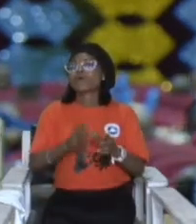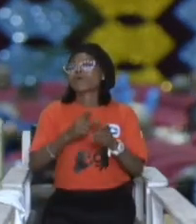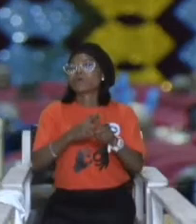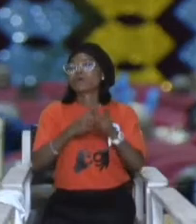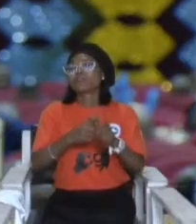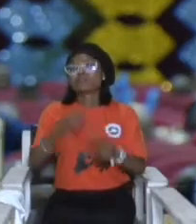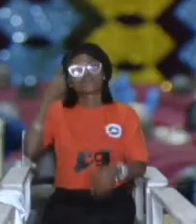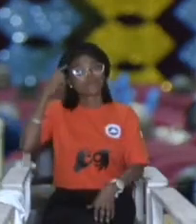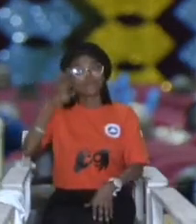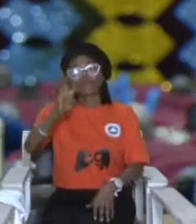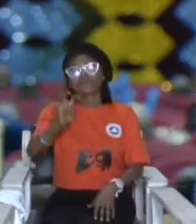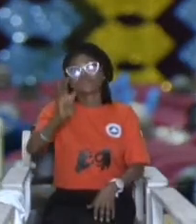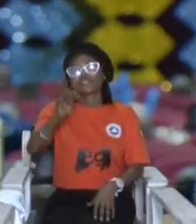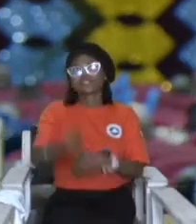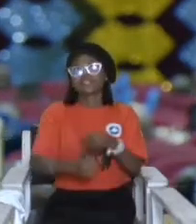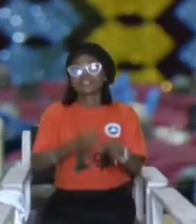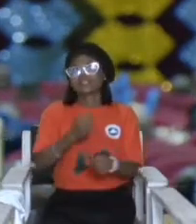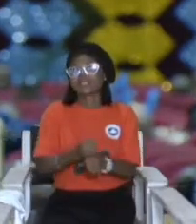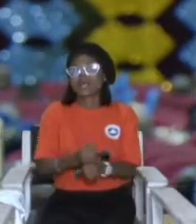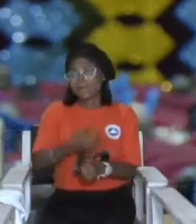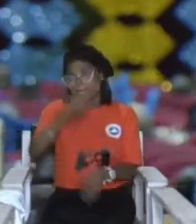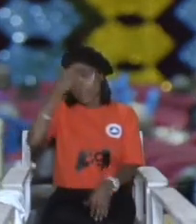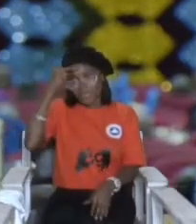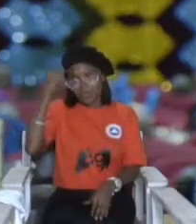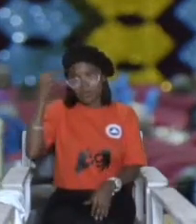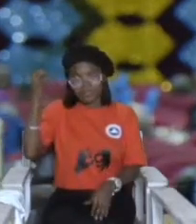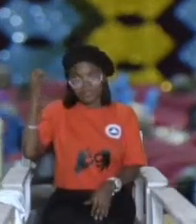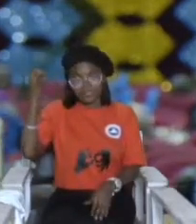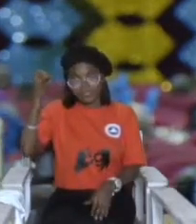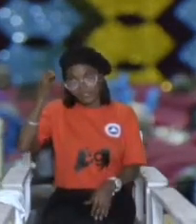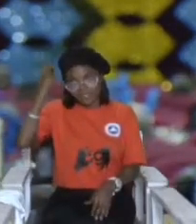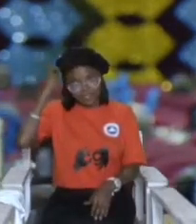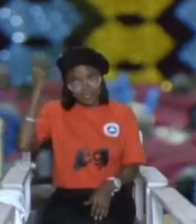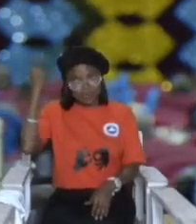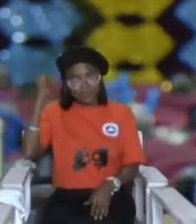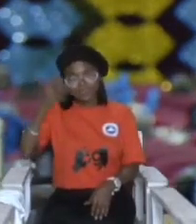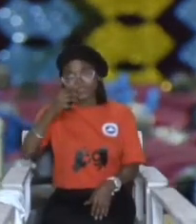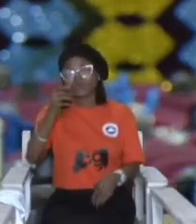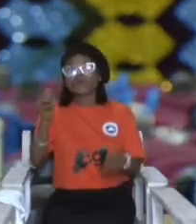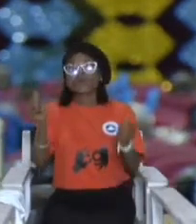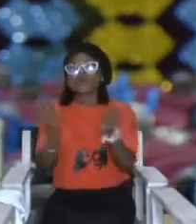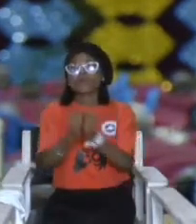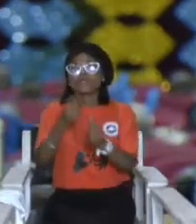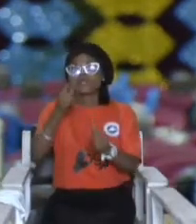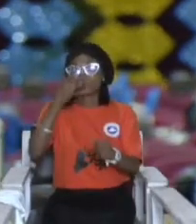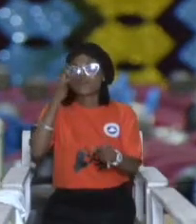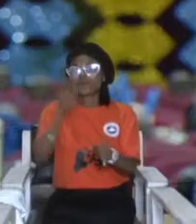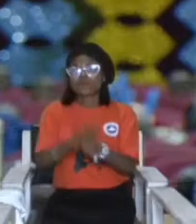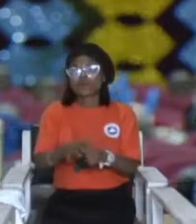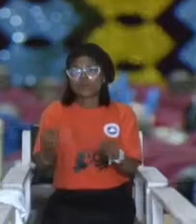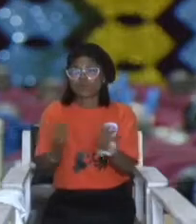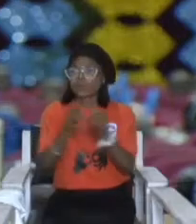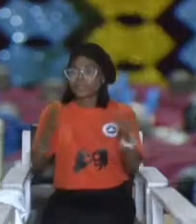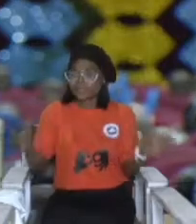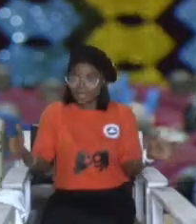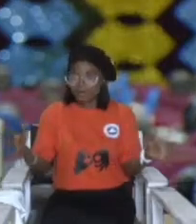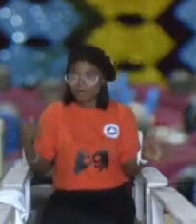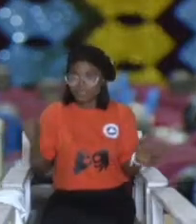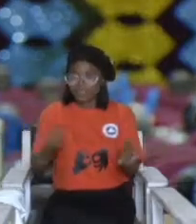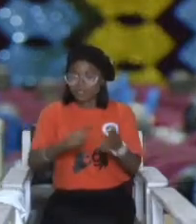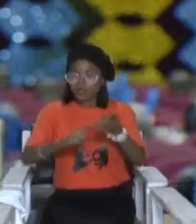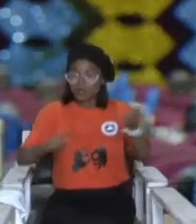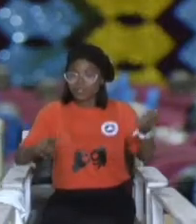wilderness because he was with the promise, but without the rod and without